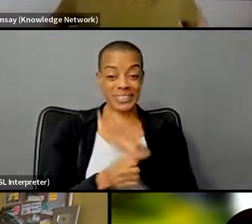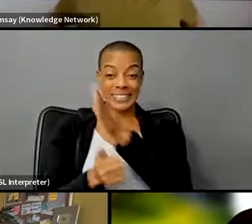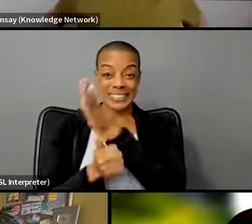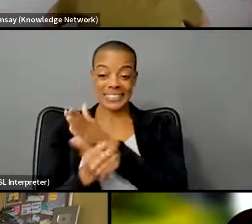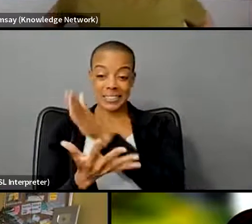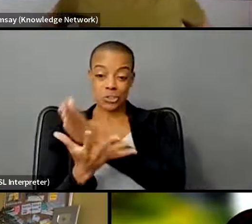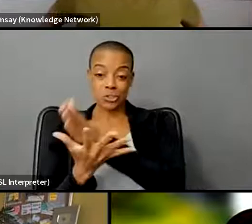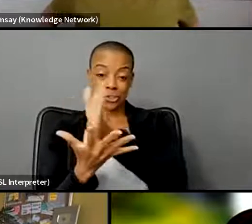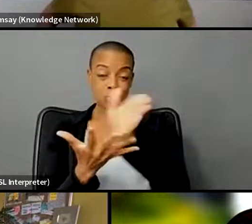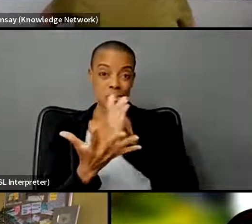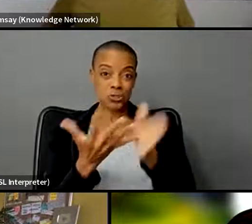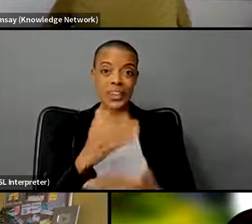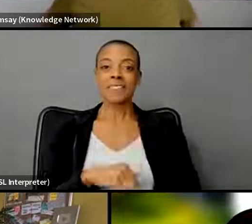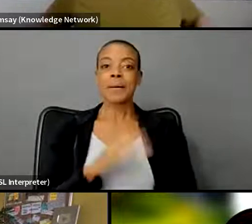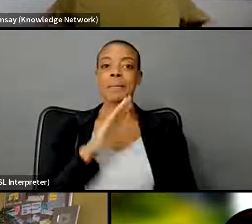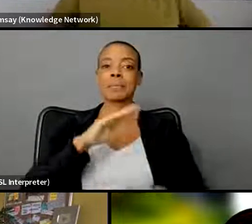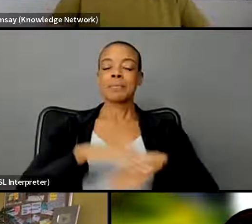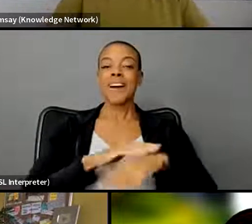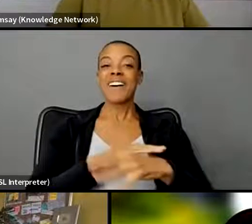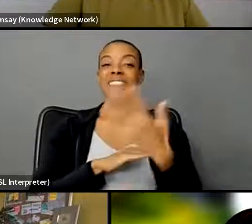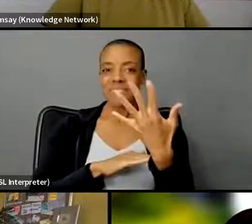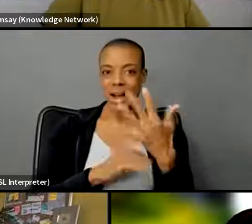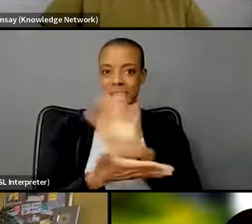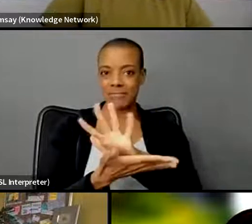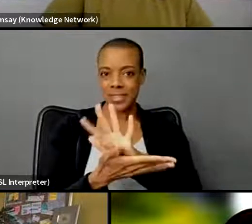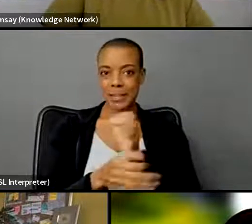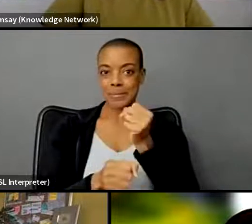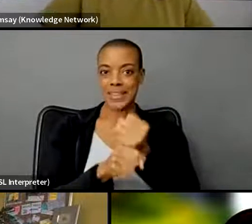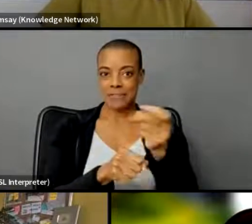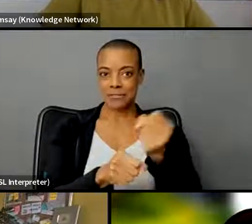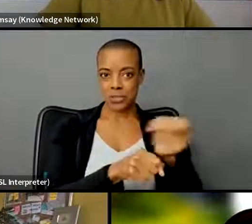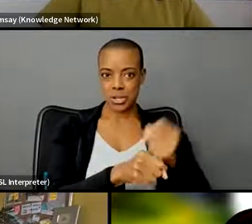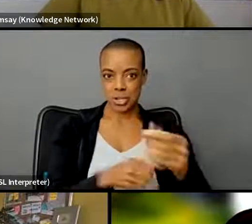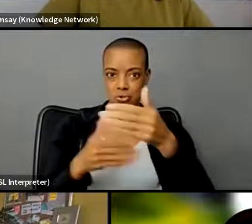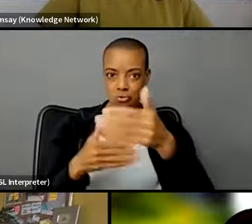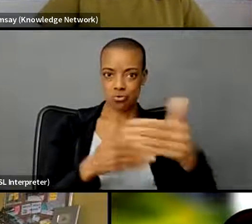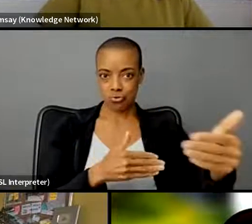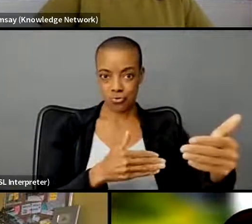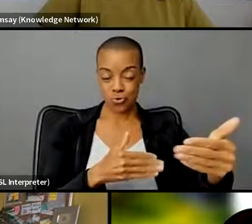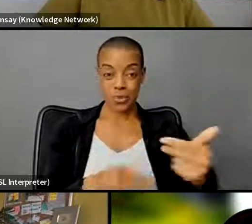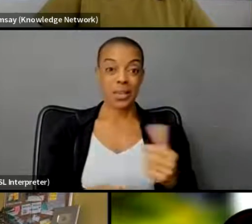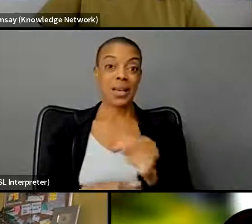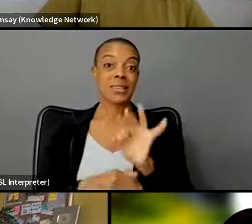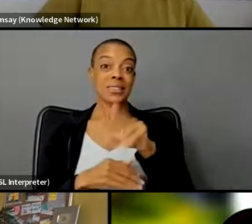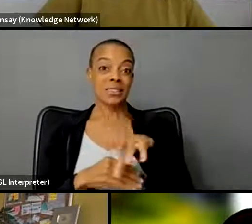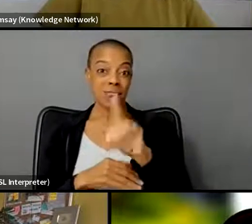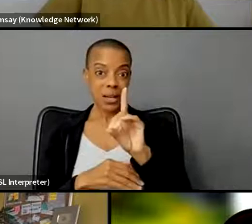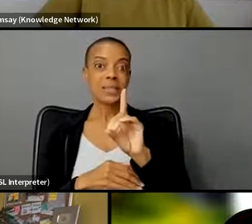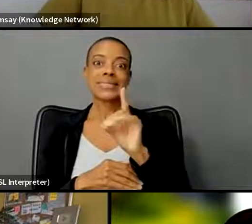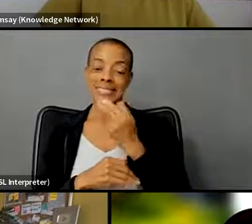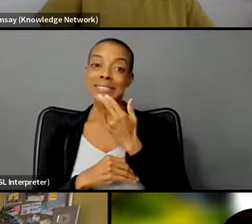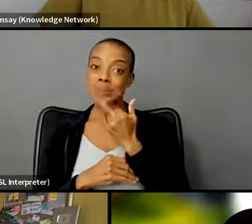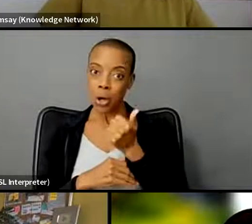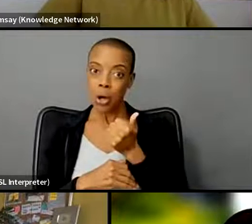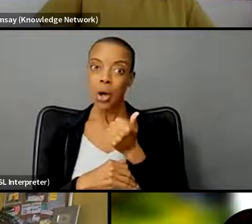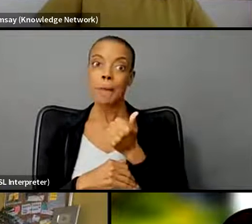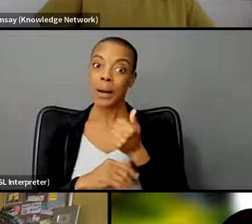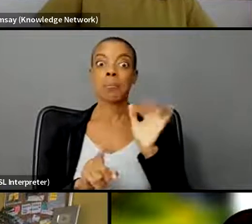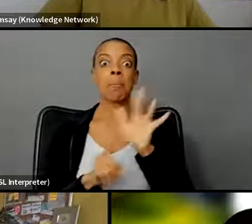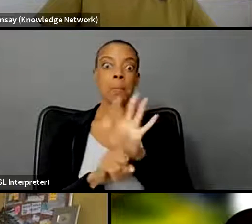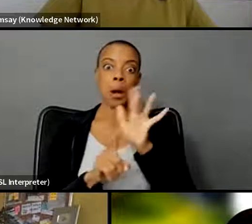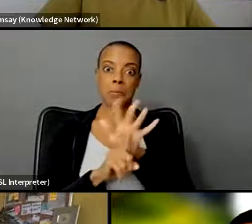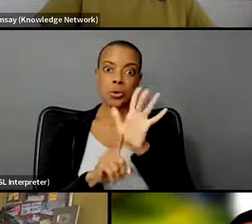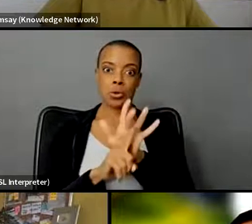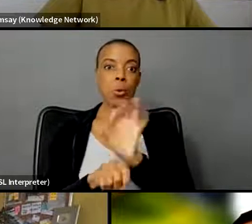films a year. So it is a small fund, and it's a very popular fund because we do work with emerging filmmakers. Number